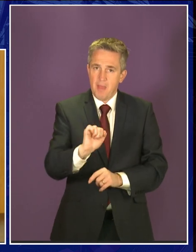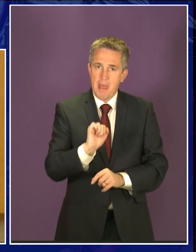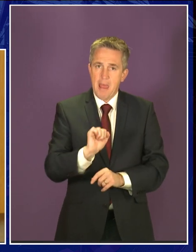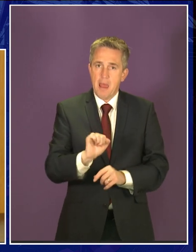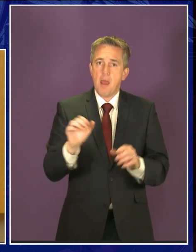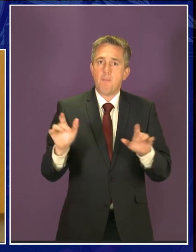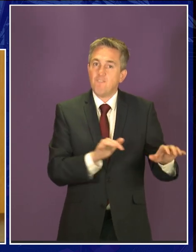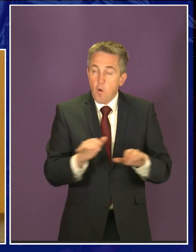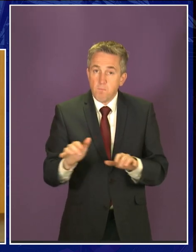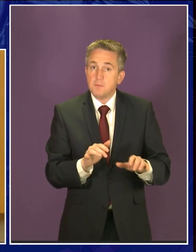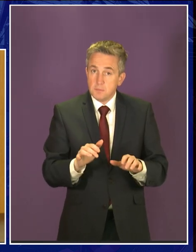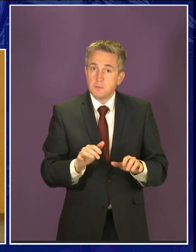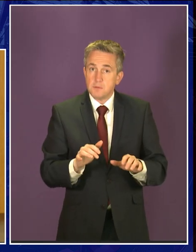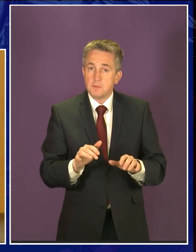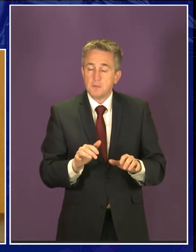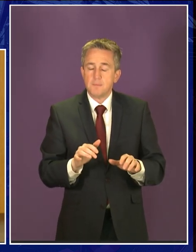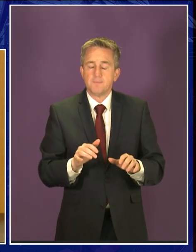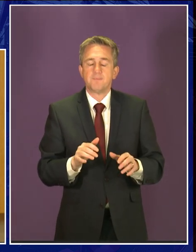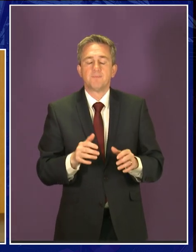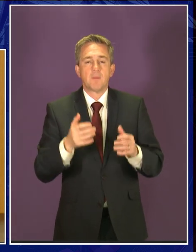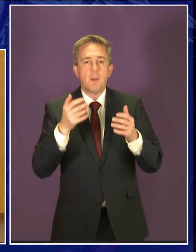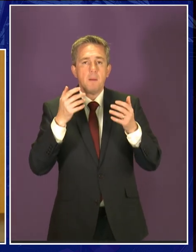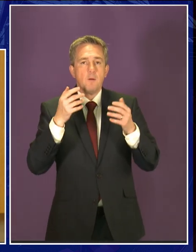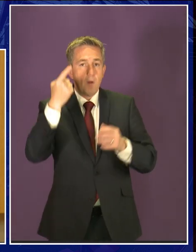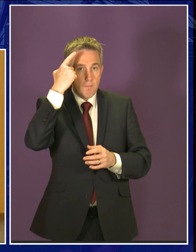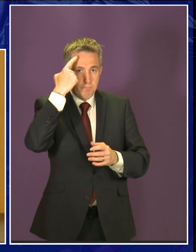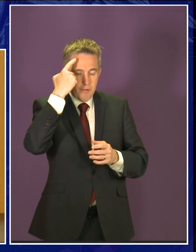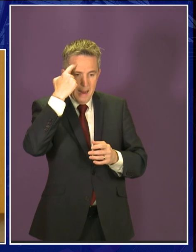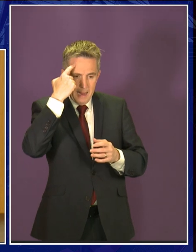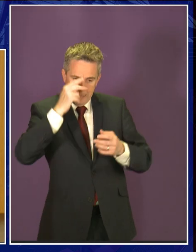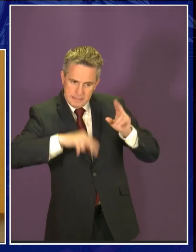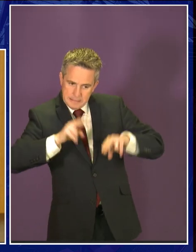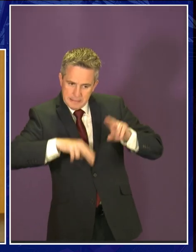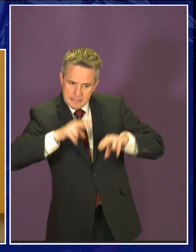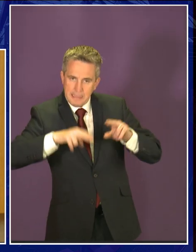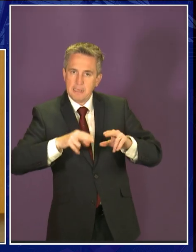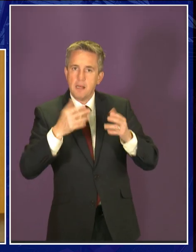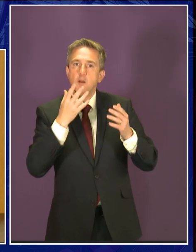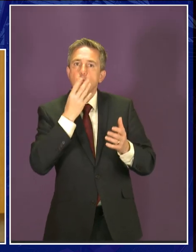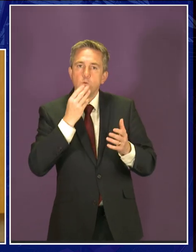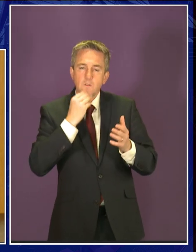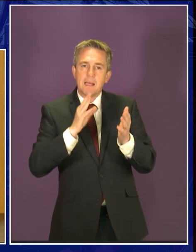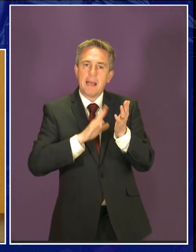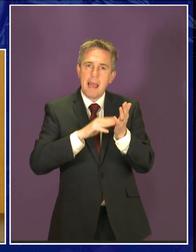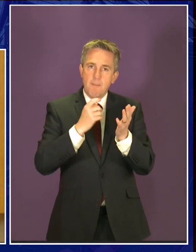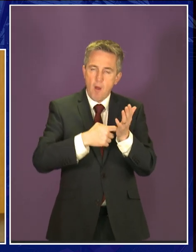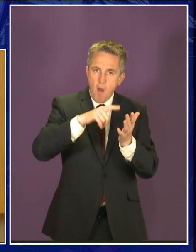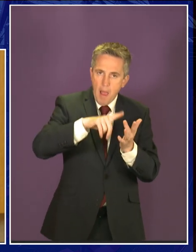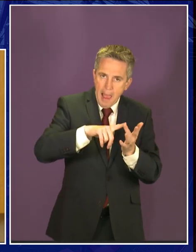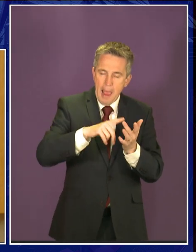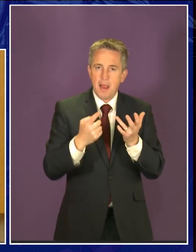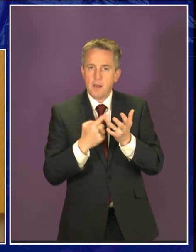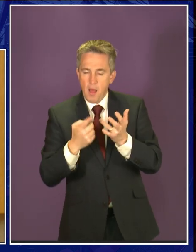with others. Through neuroimaging techniques, including magnetic resonance imaging, or MRI, and electroencephalography, or